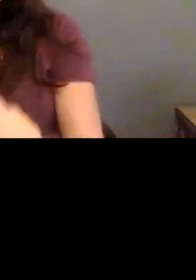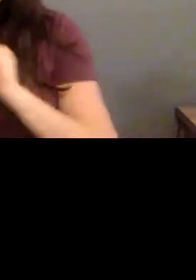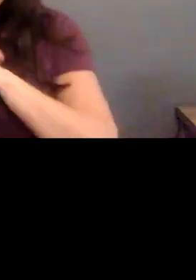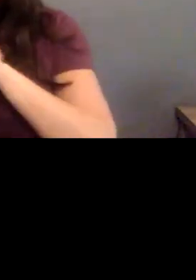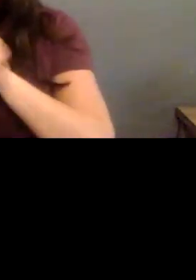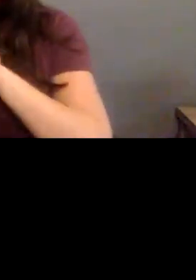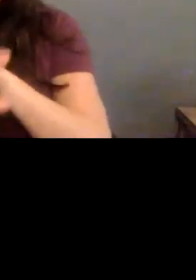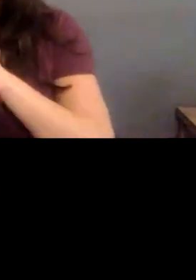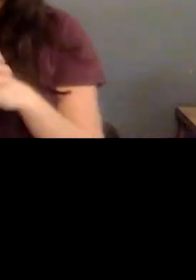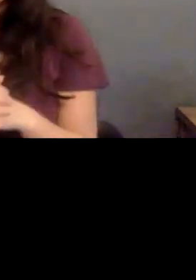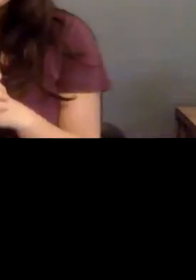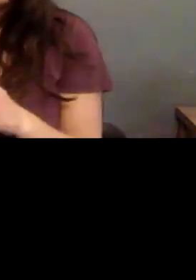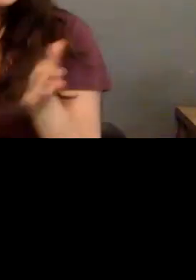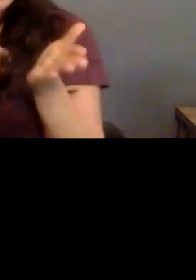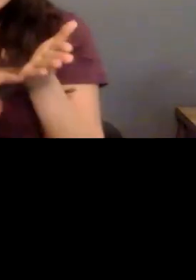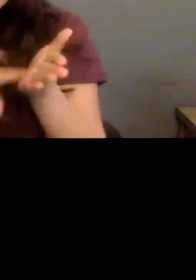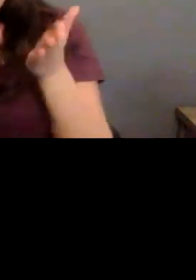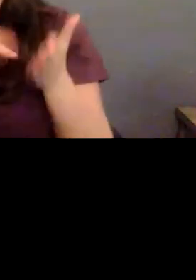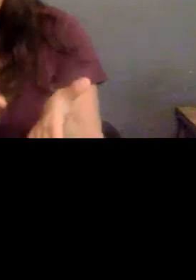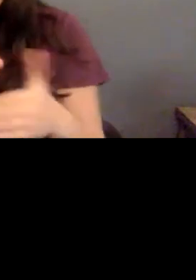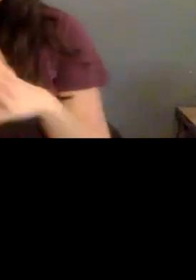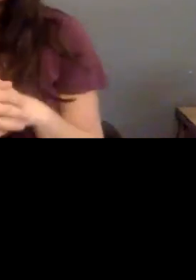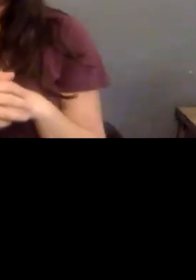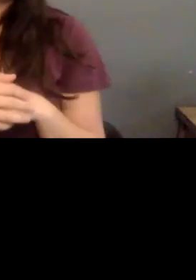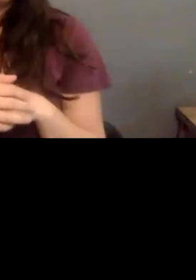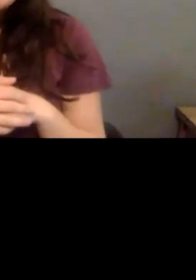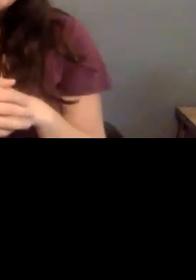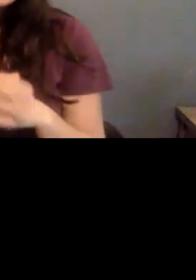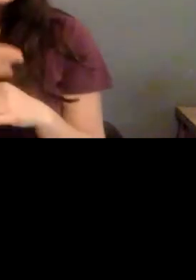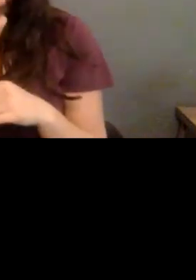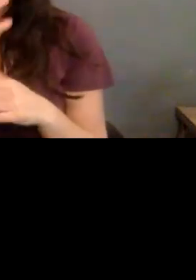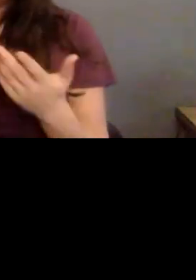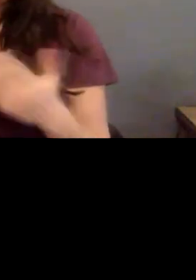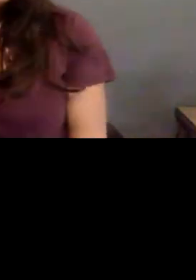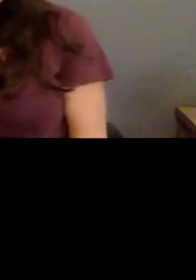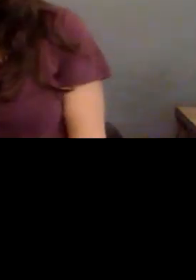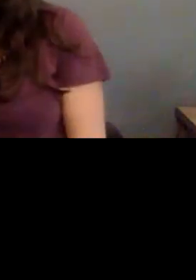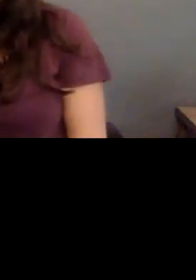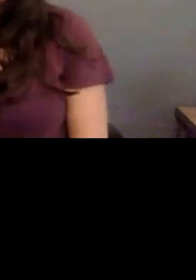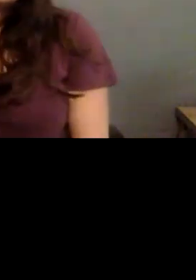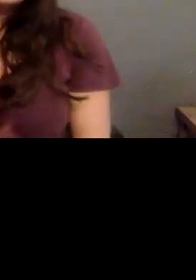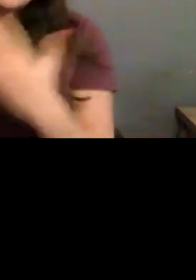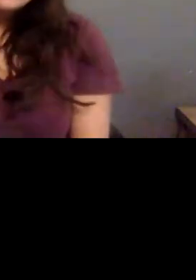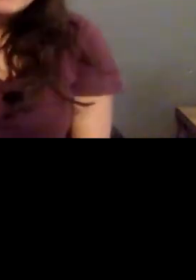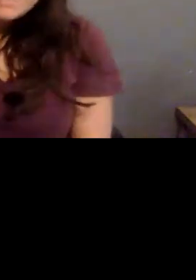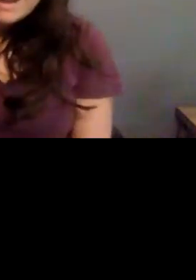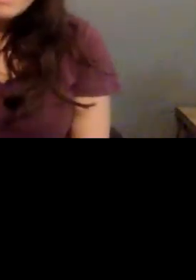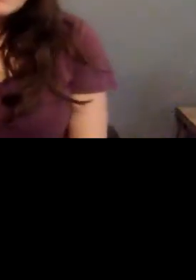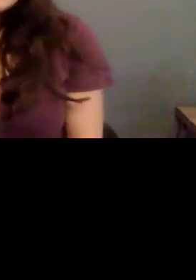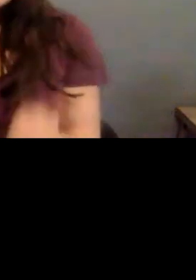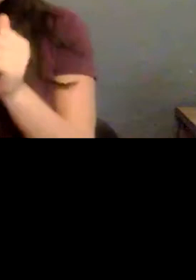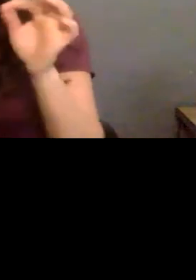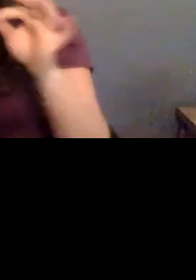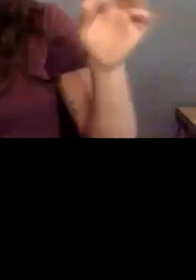a lot has been through research studies. So we have posted advertisements on Facebook, on social media of any kind, with slogans